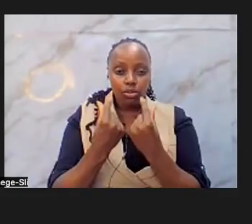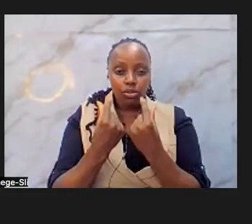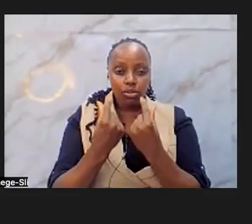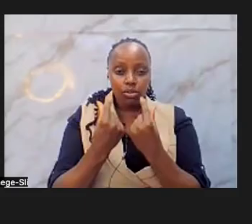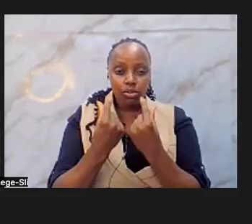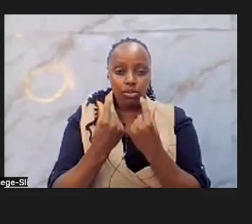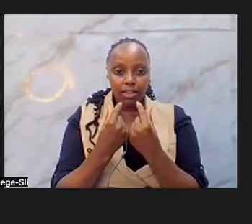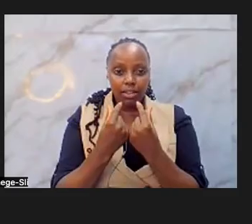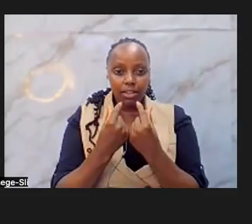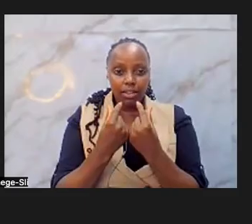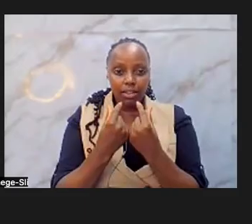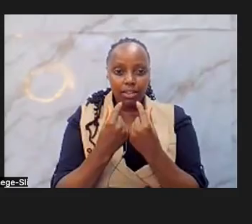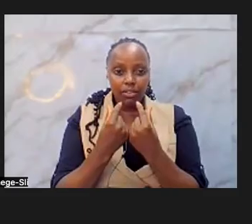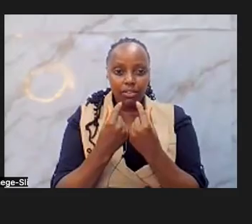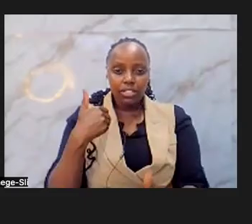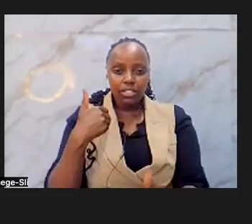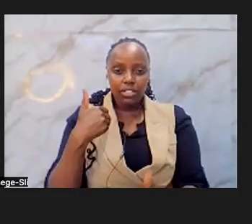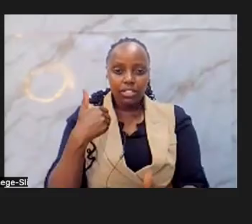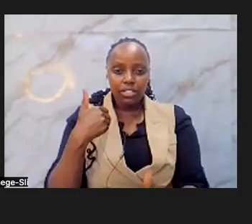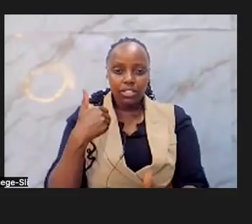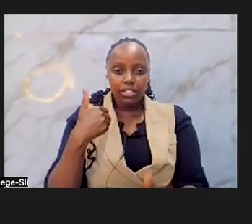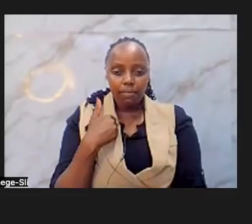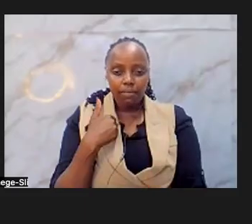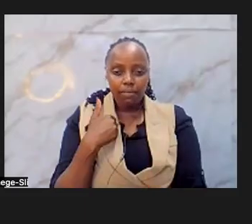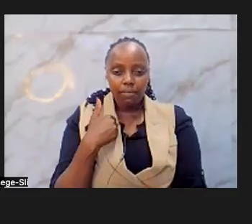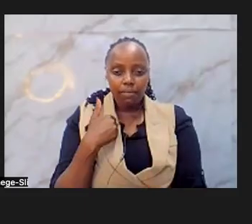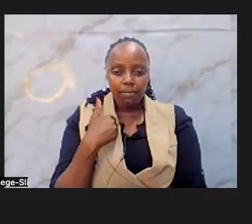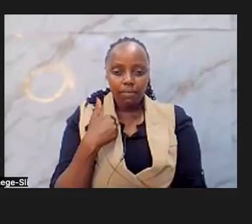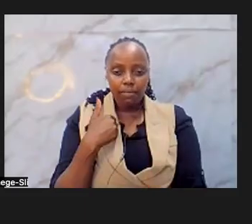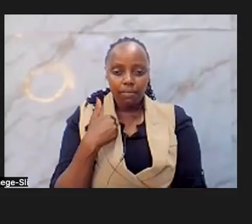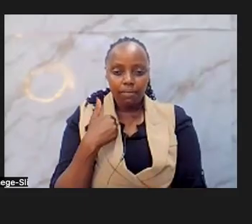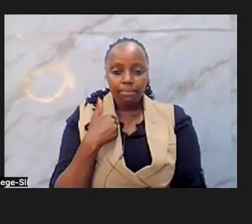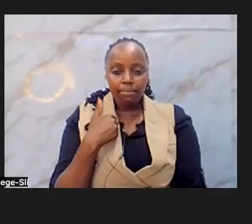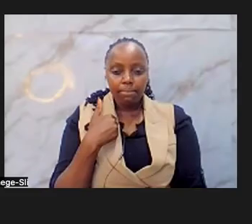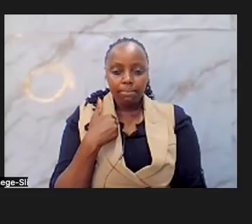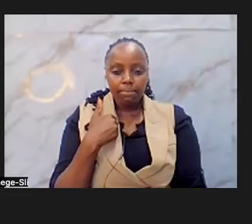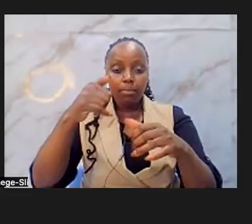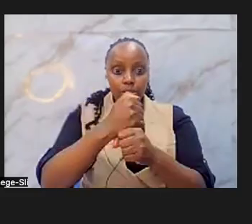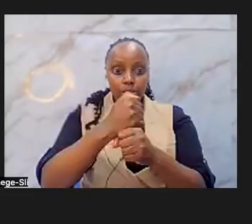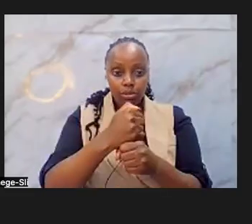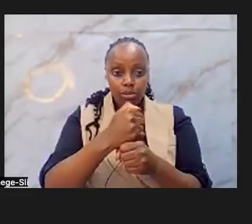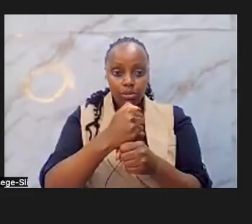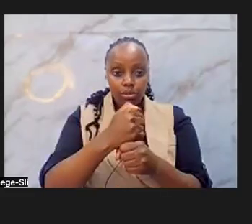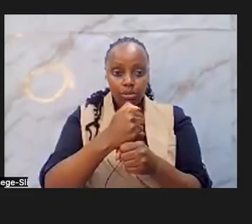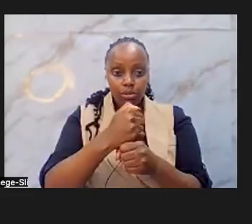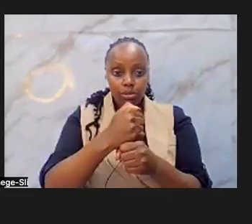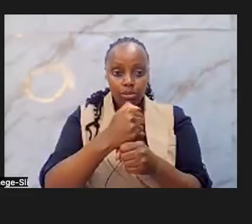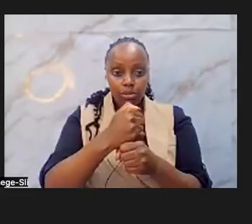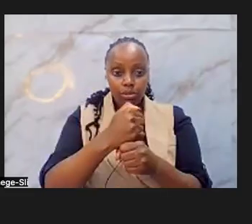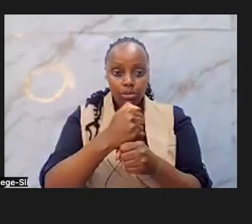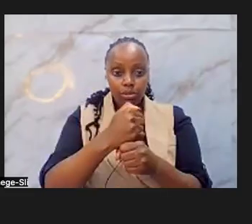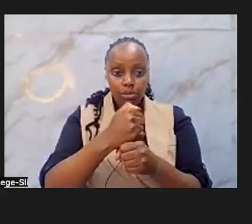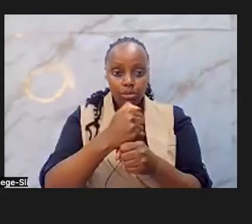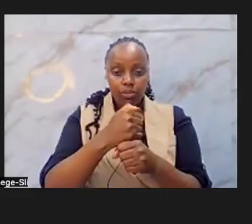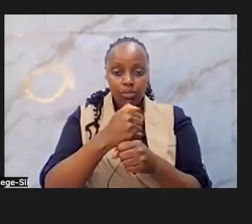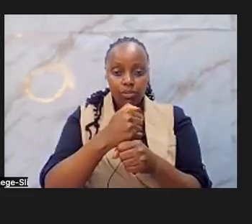is teaching steps of how you do communication that's in a way that's not just telling somebody what to do, but that's having a